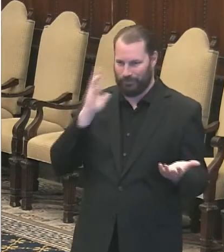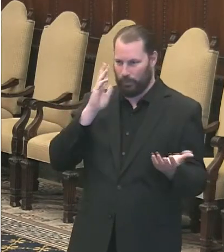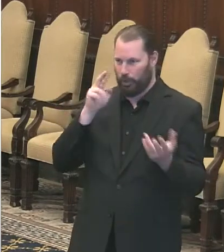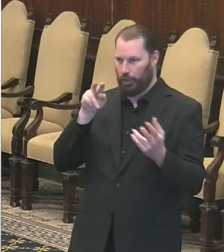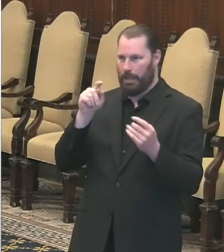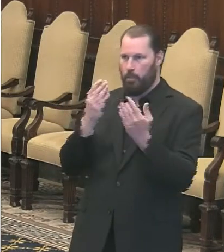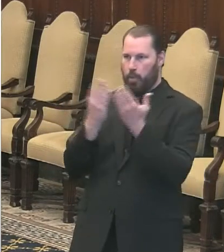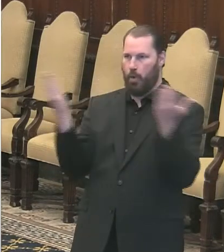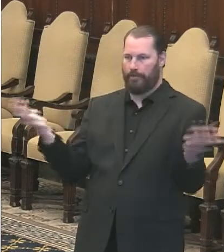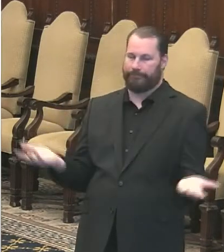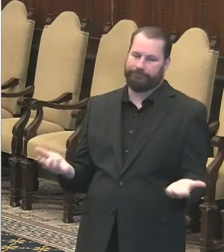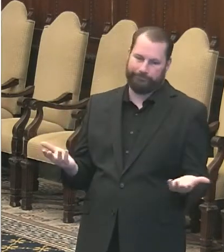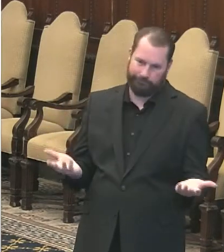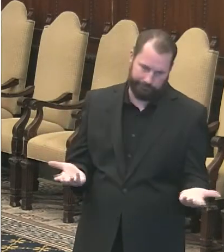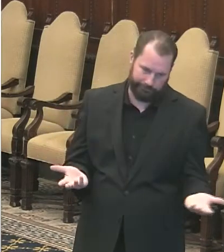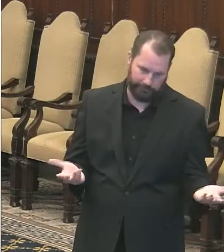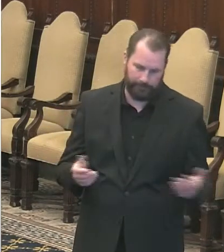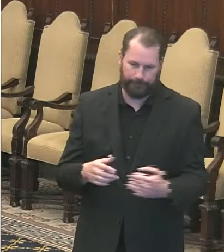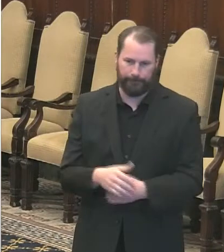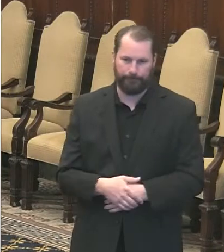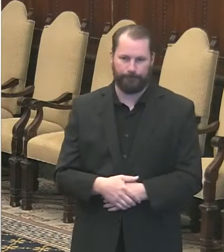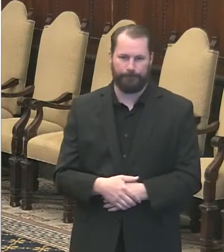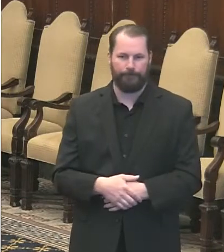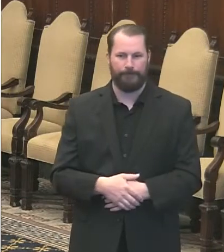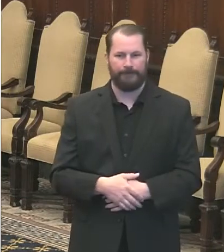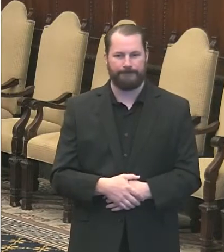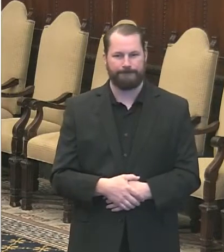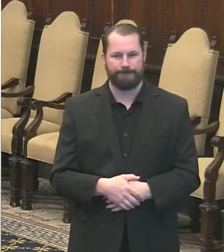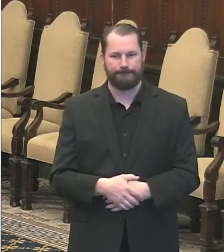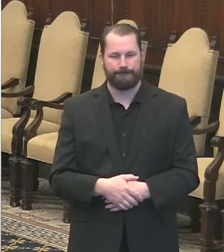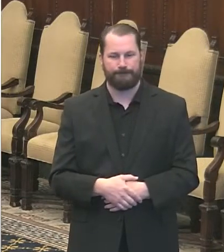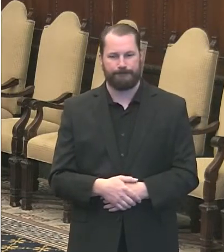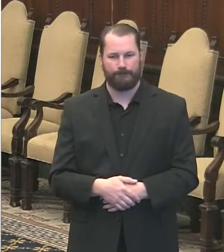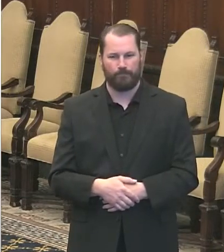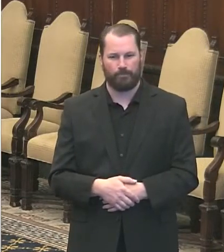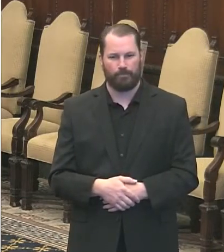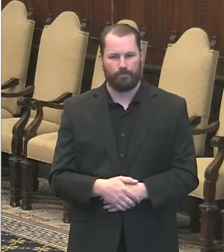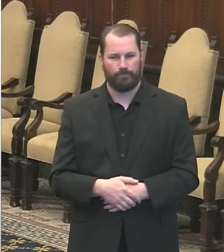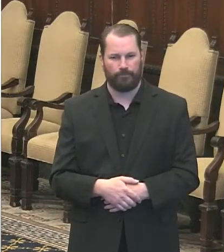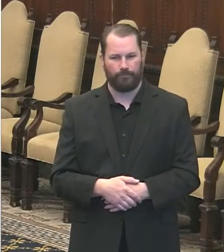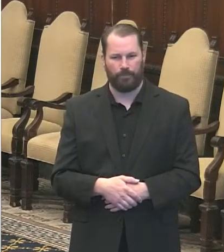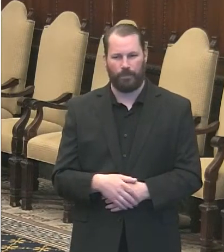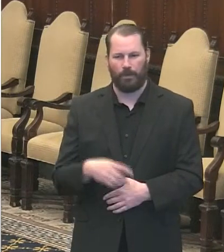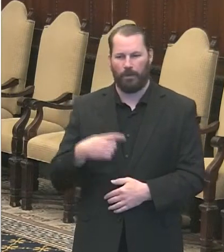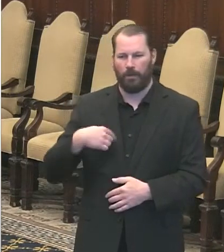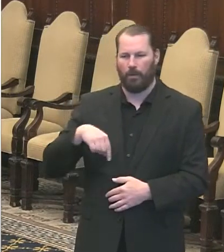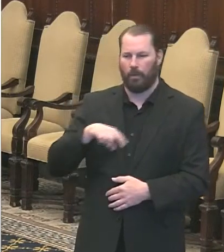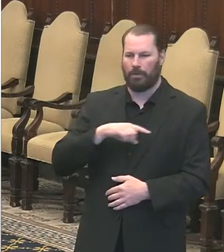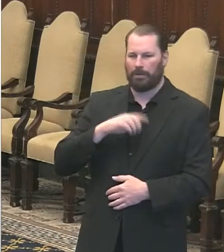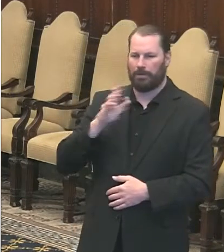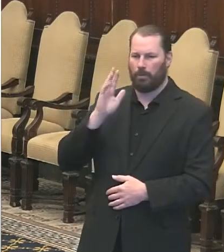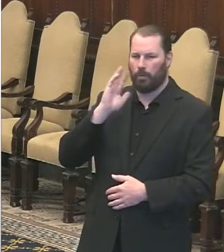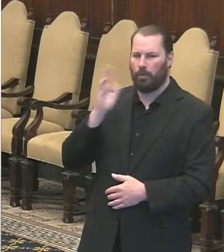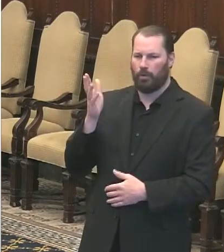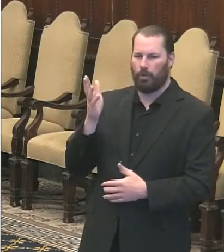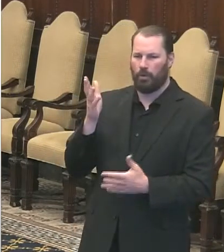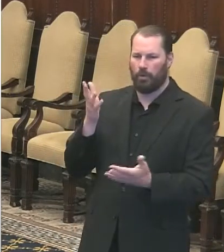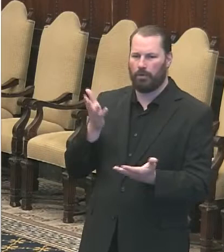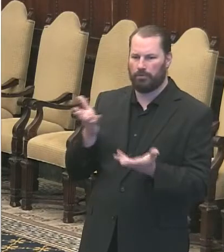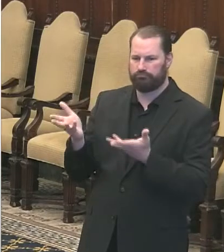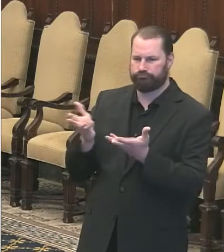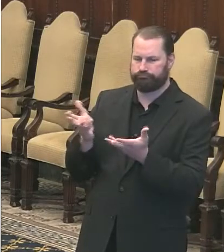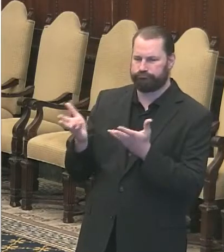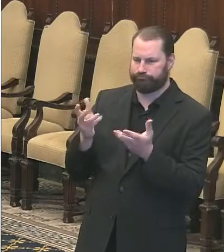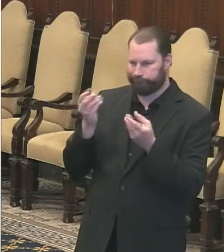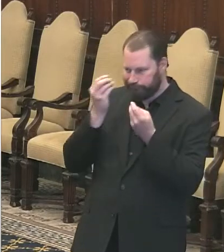that would include any fireworks. We're going to go out of our way to communicate that the event is not accessible. Fireworks.